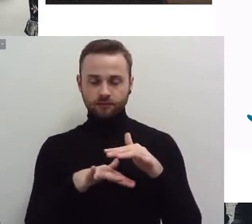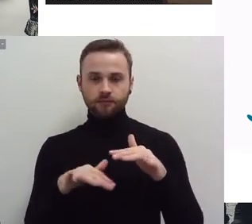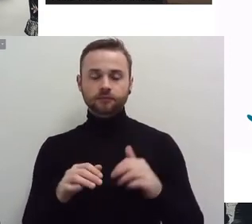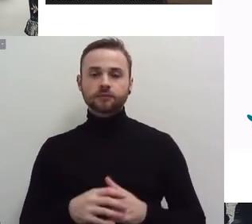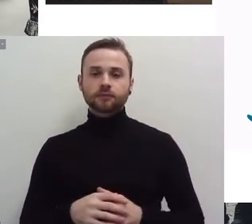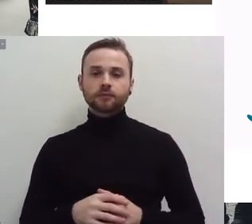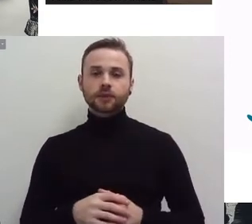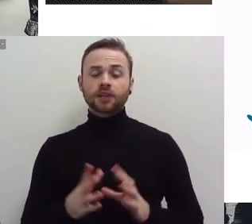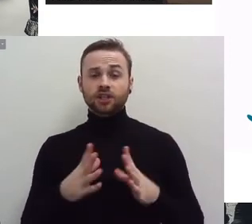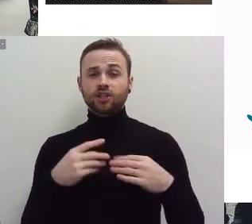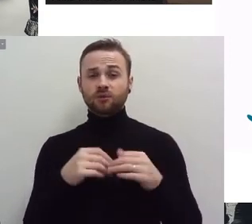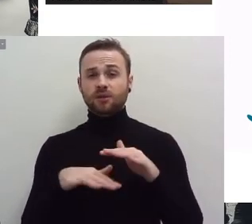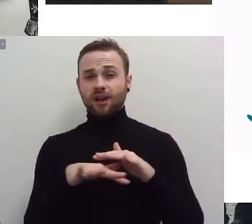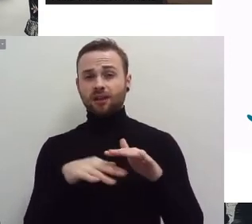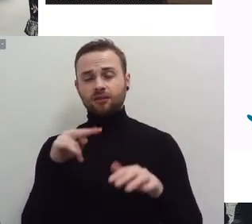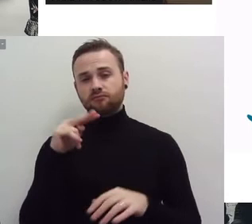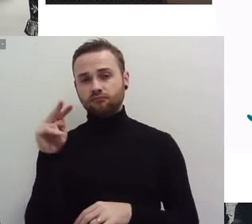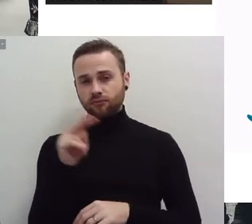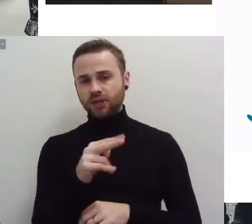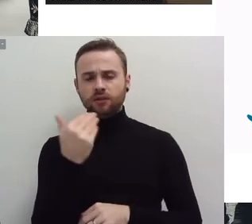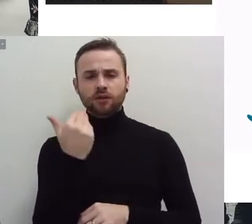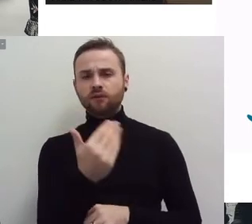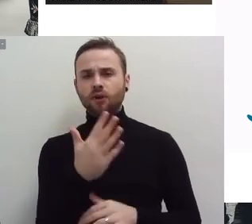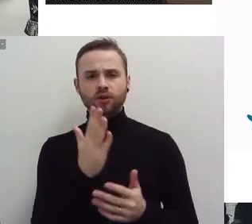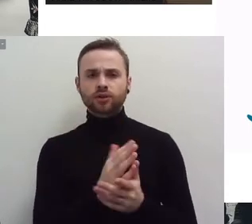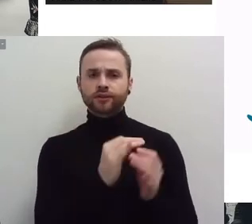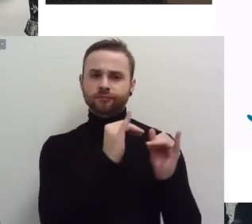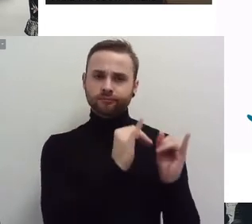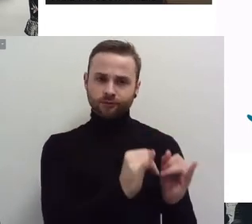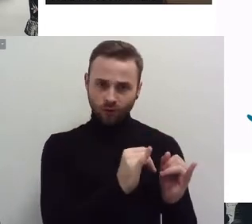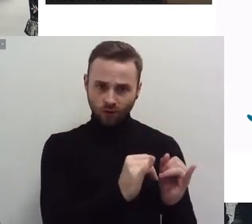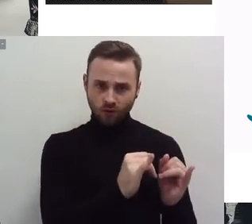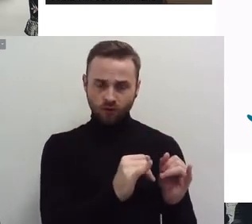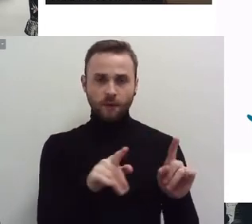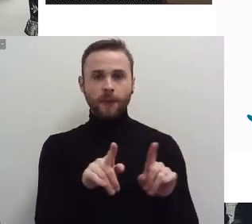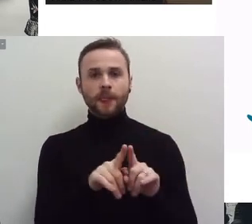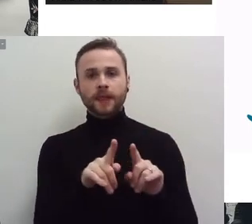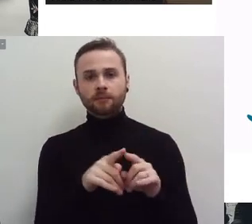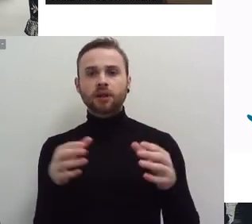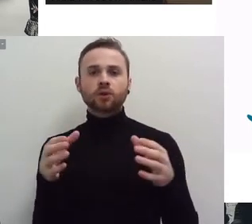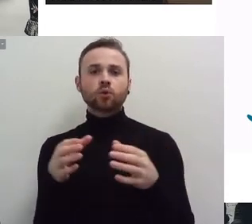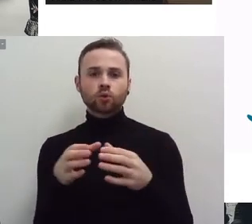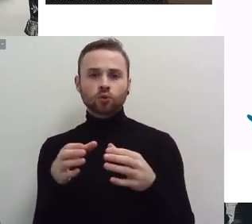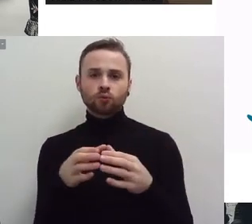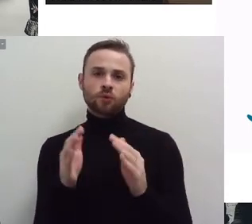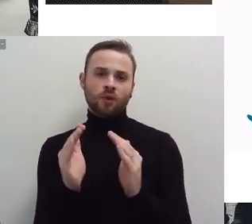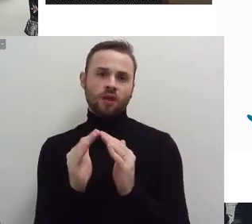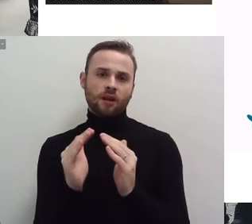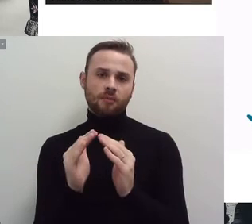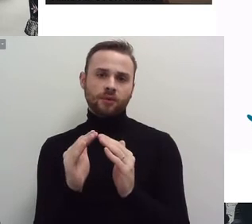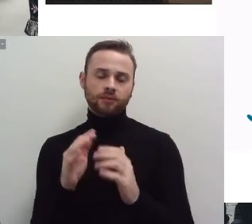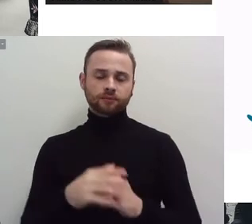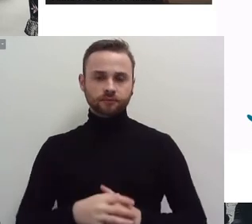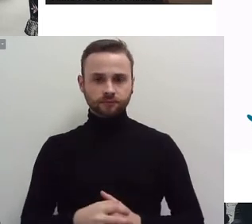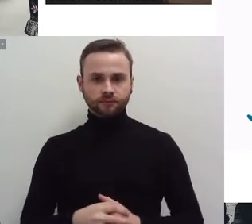Family-based care is always the priority number one when a child is taken into custody. It was